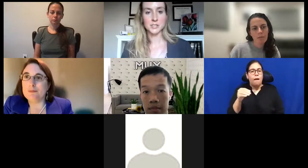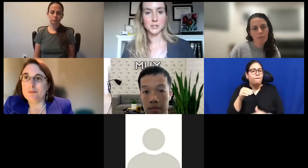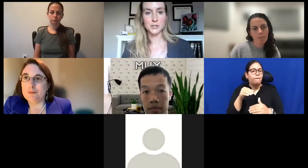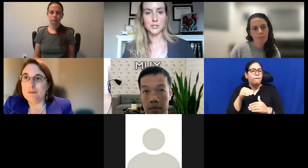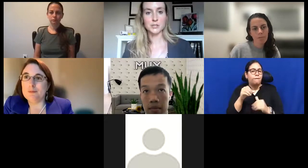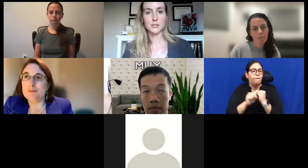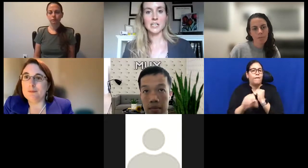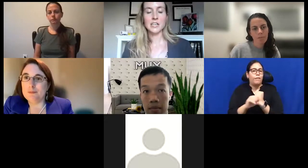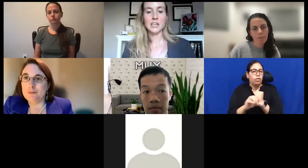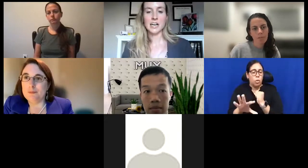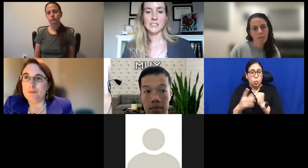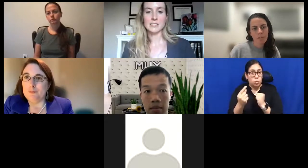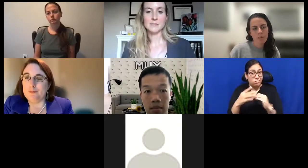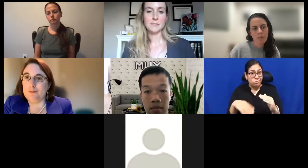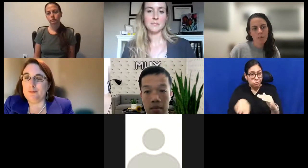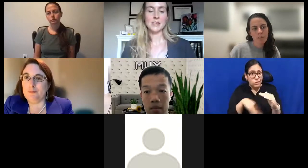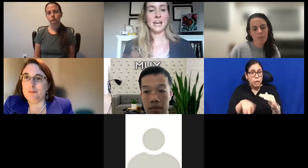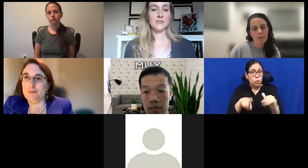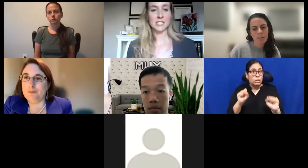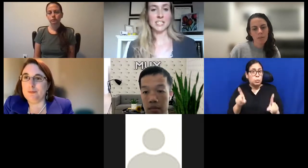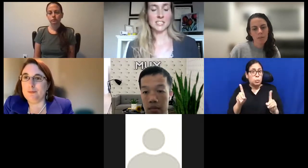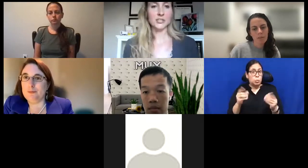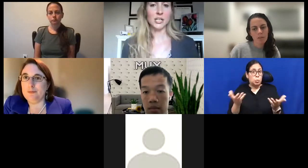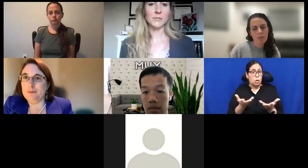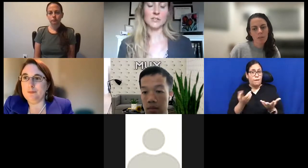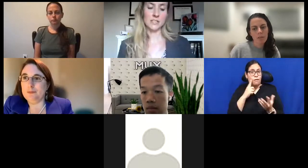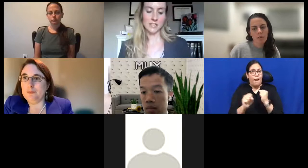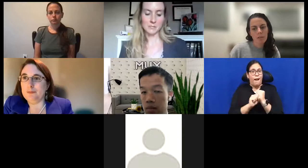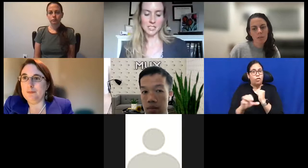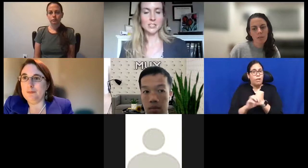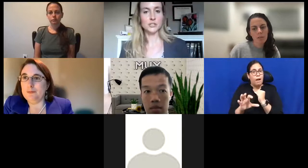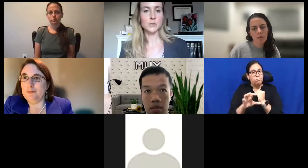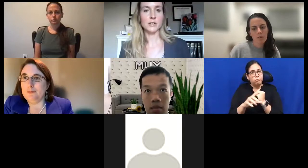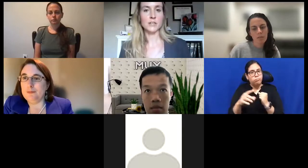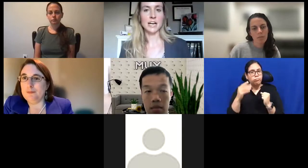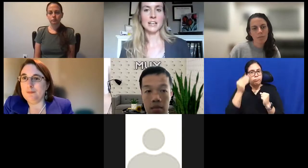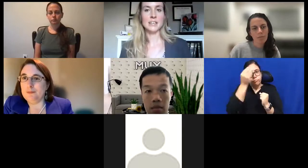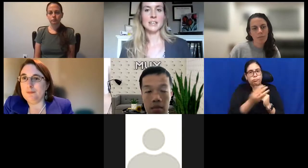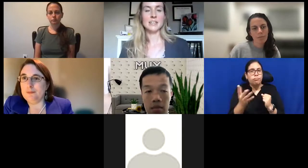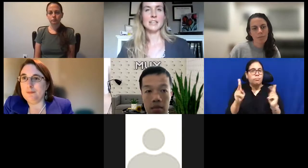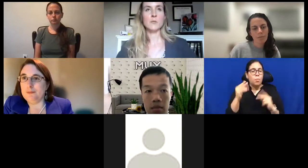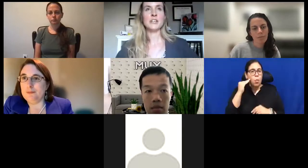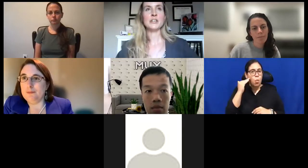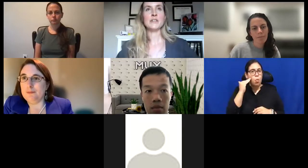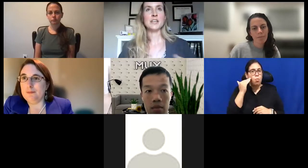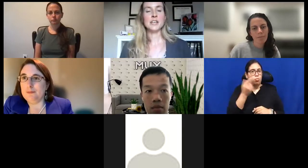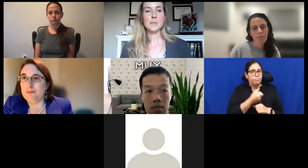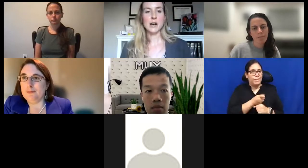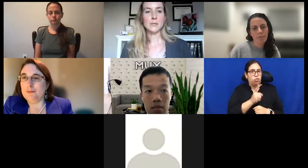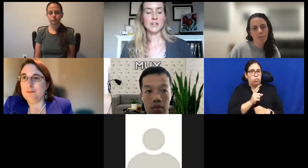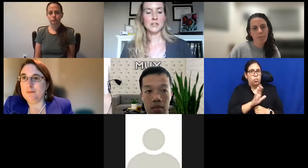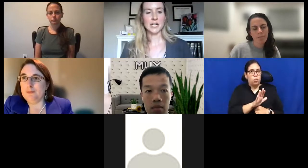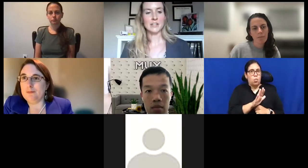basic things that you can do as in advertising in general, making sure that when you're